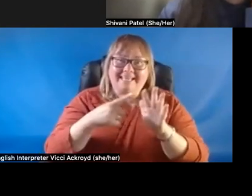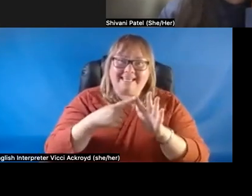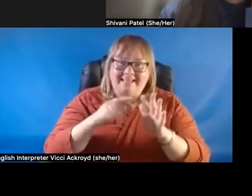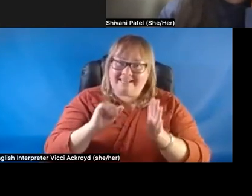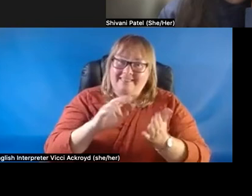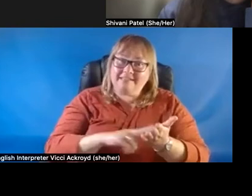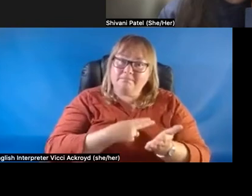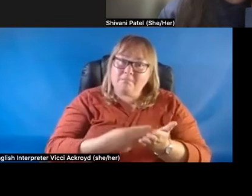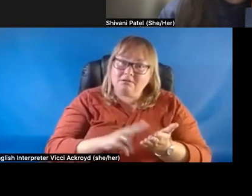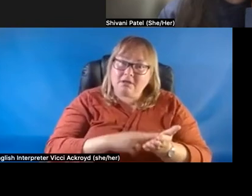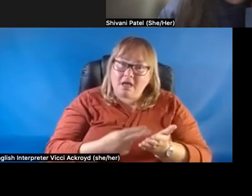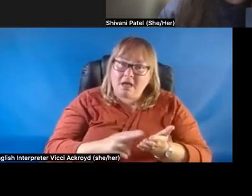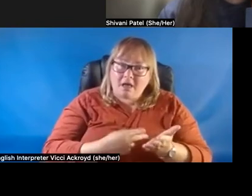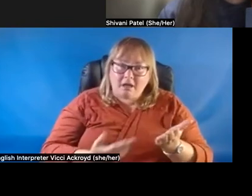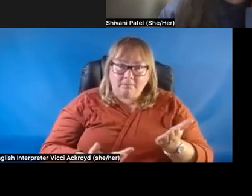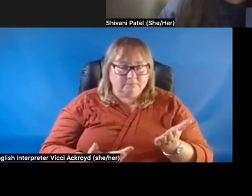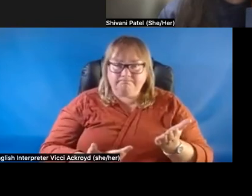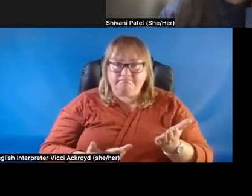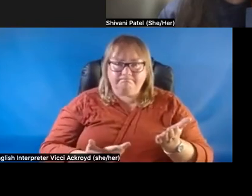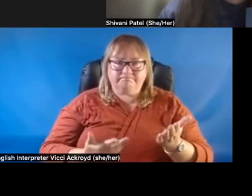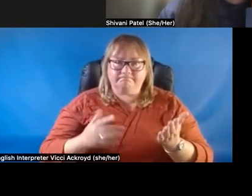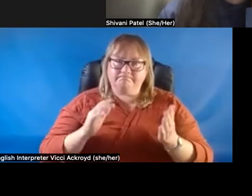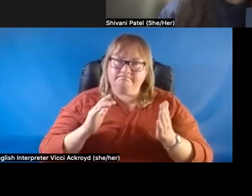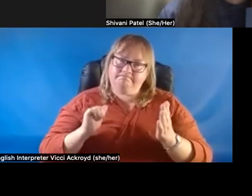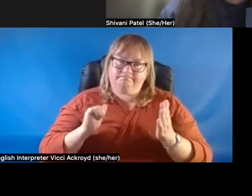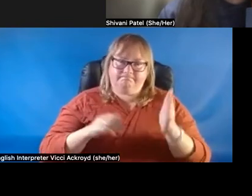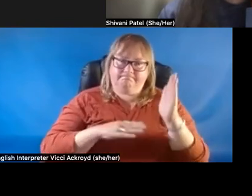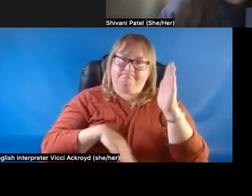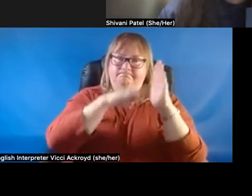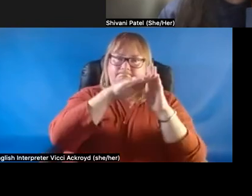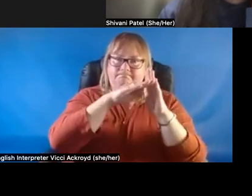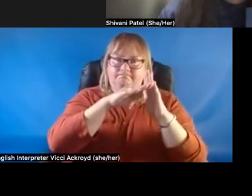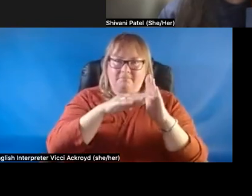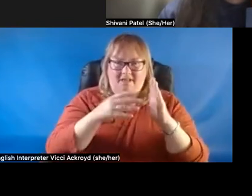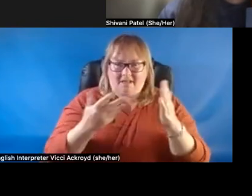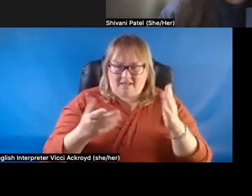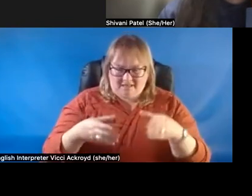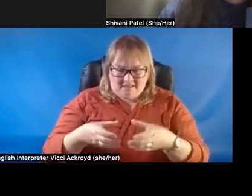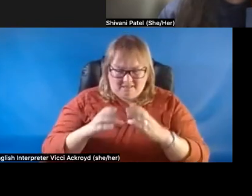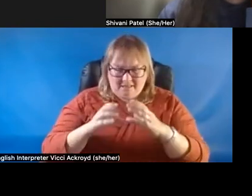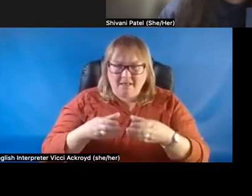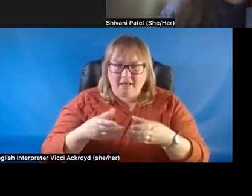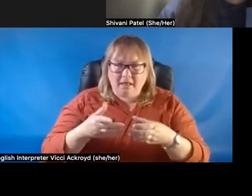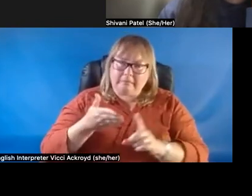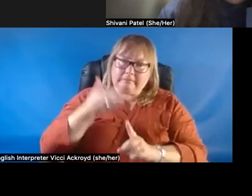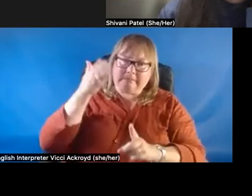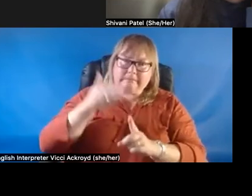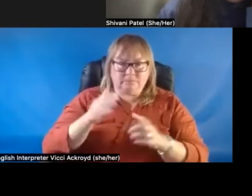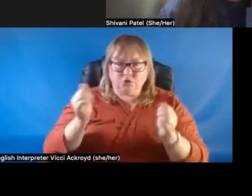also have the identities of their own, which are associated with certain caste, and with